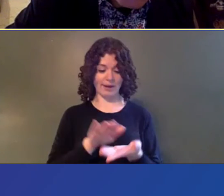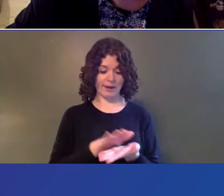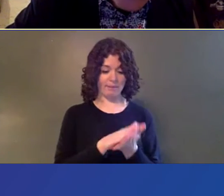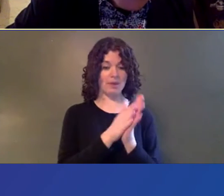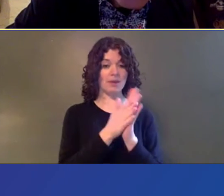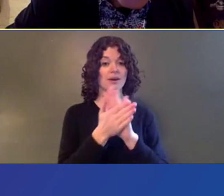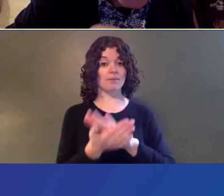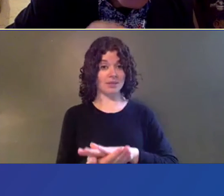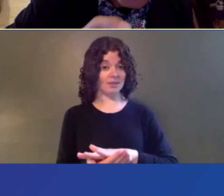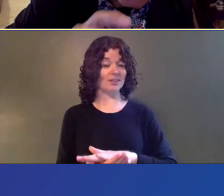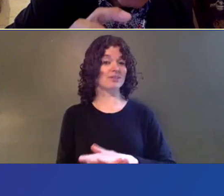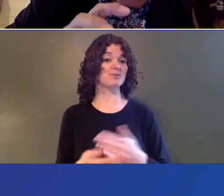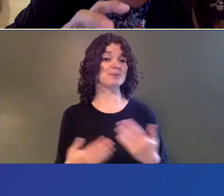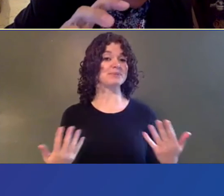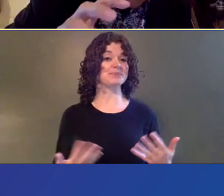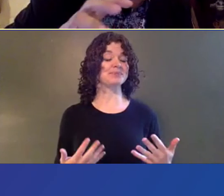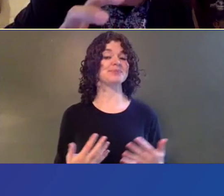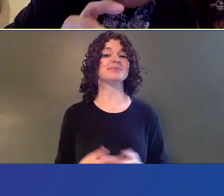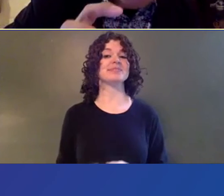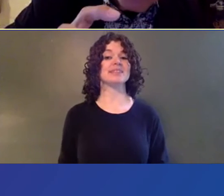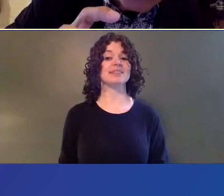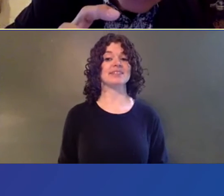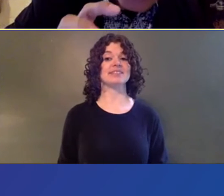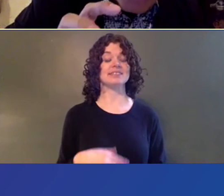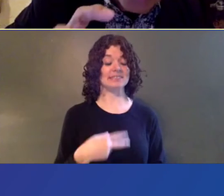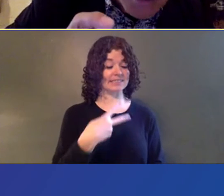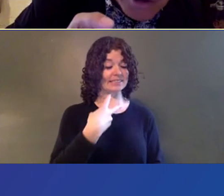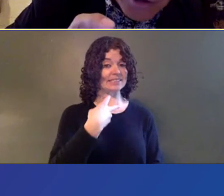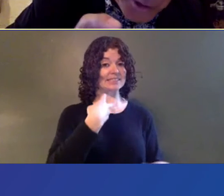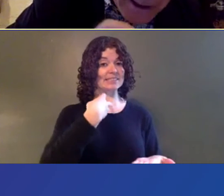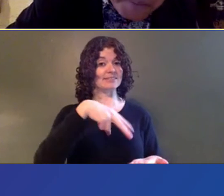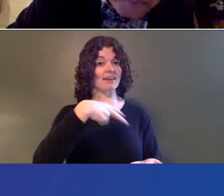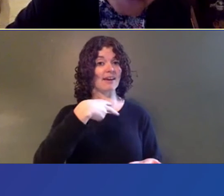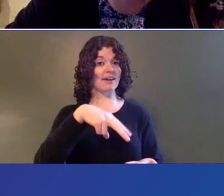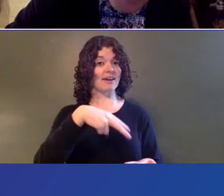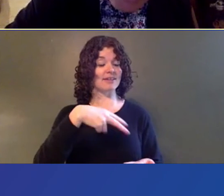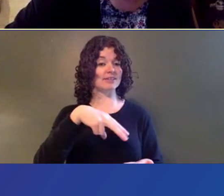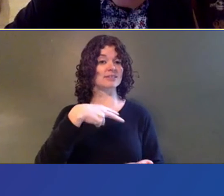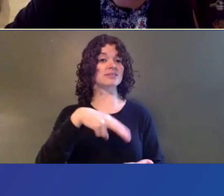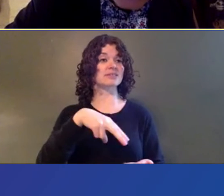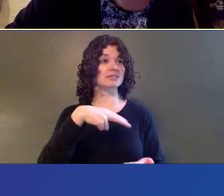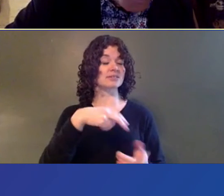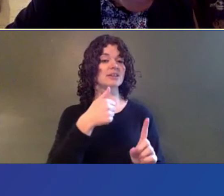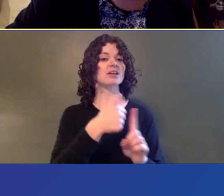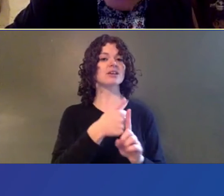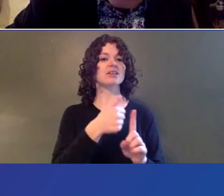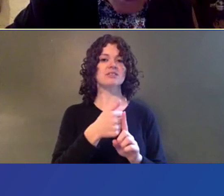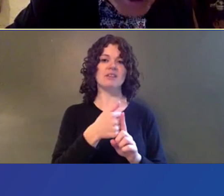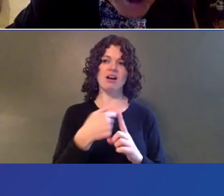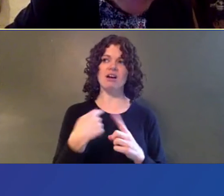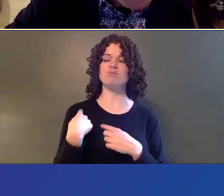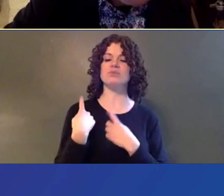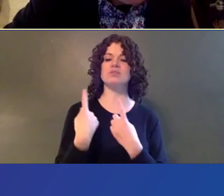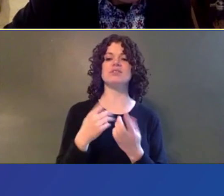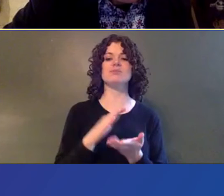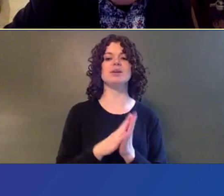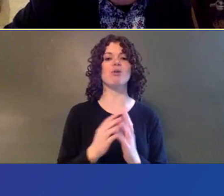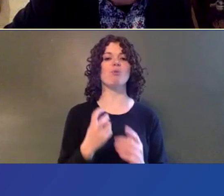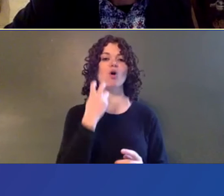dance has, for the most part, been an oral history before it became